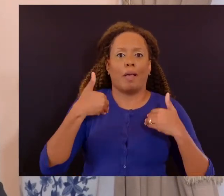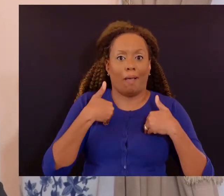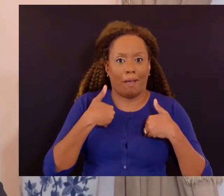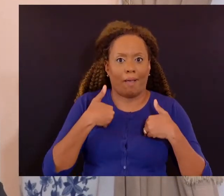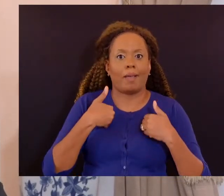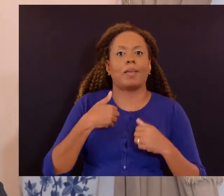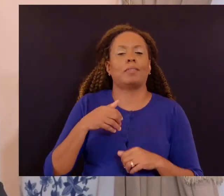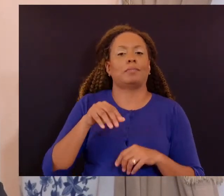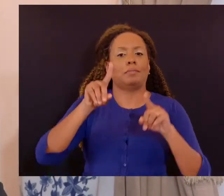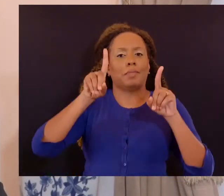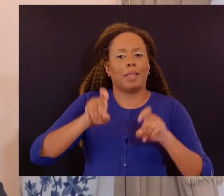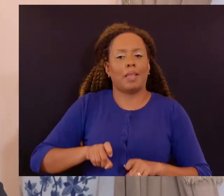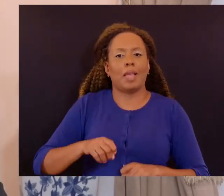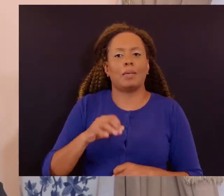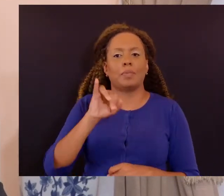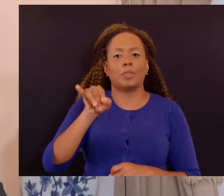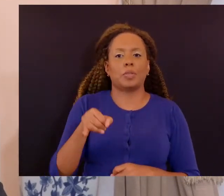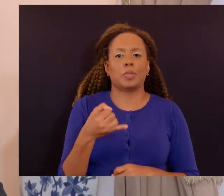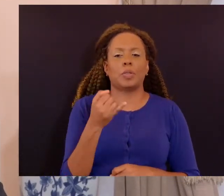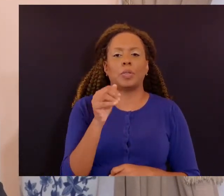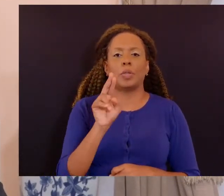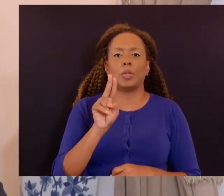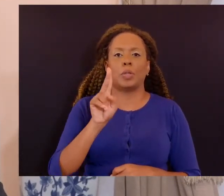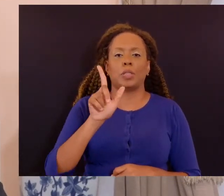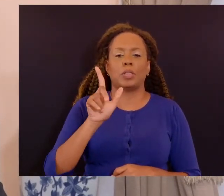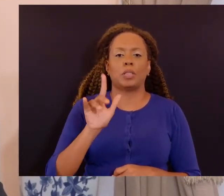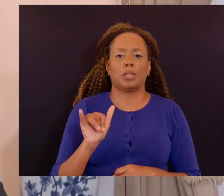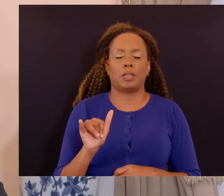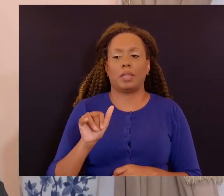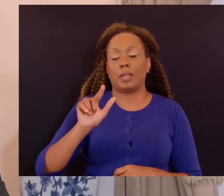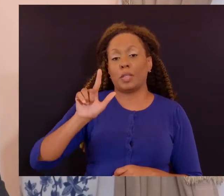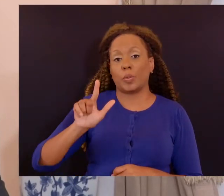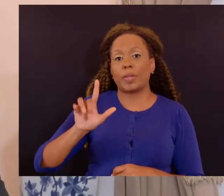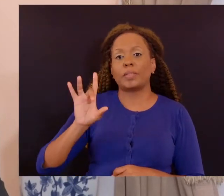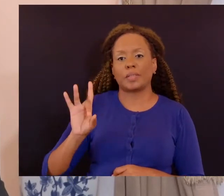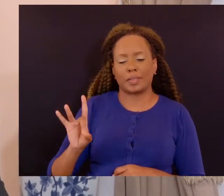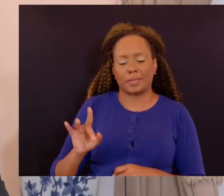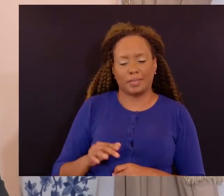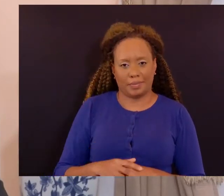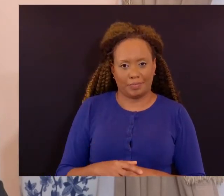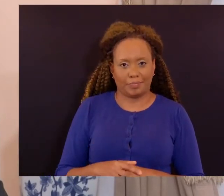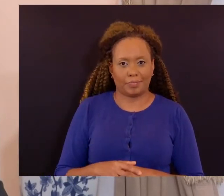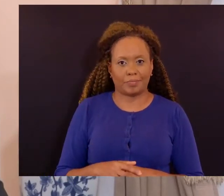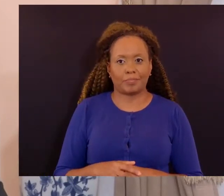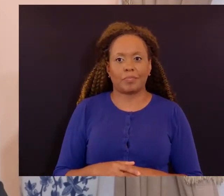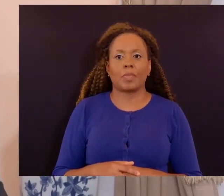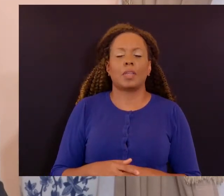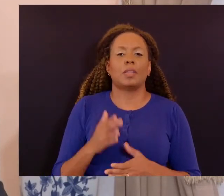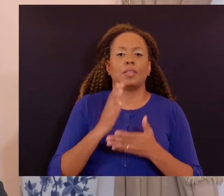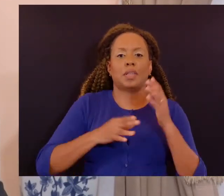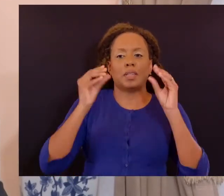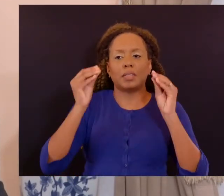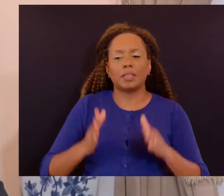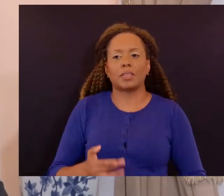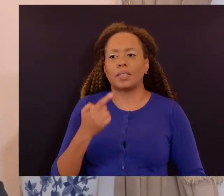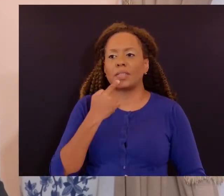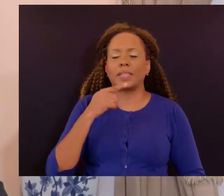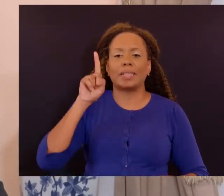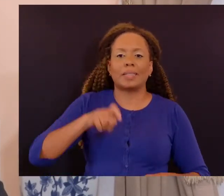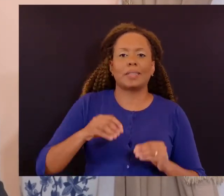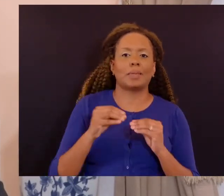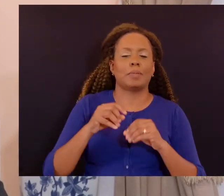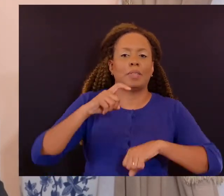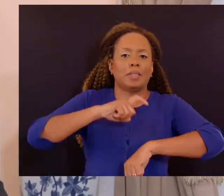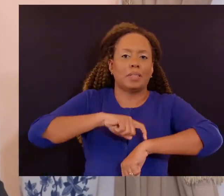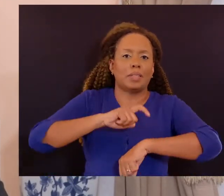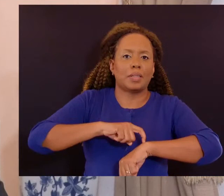our teachers have said to us that the students require additional time. It is difficult to say how much time every child will need, but we believe that